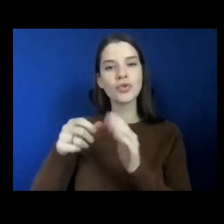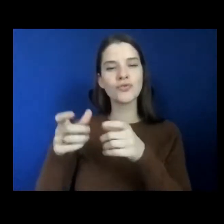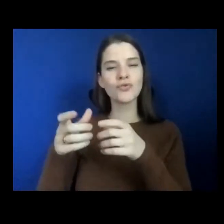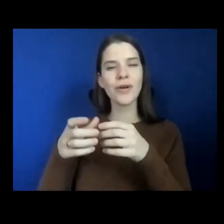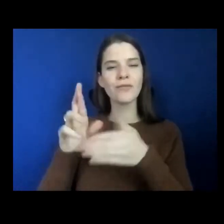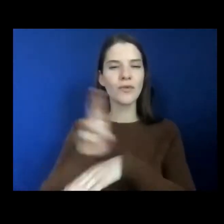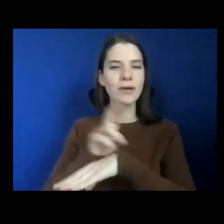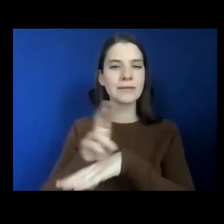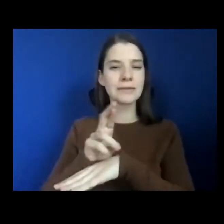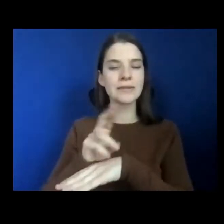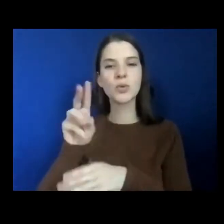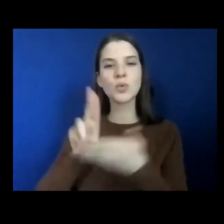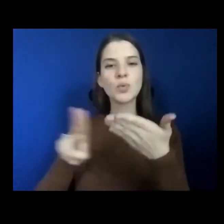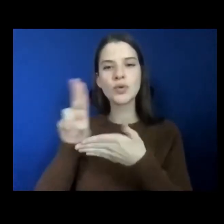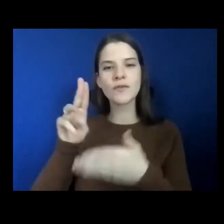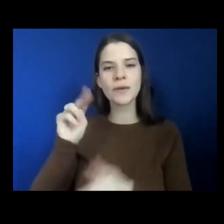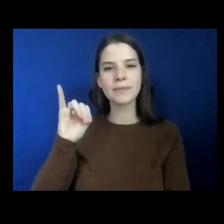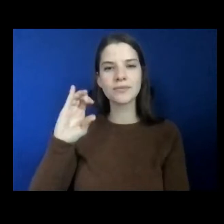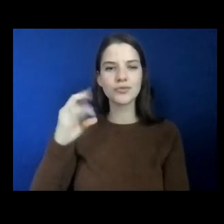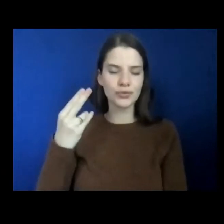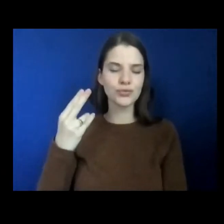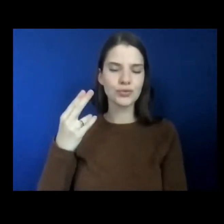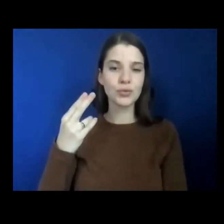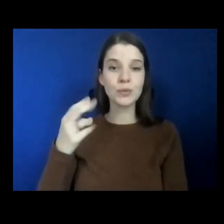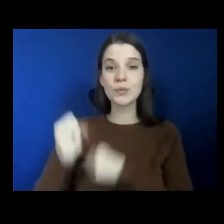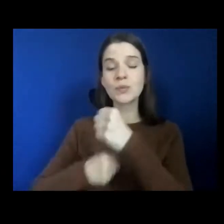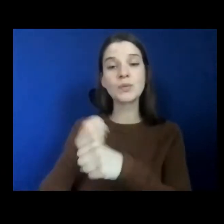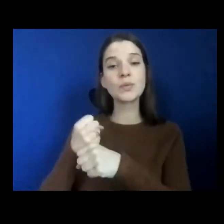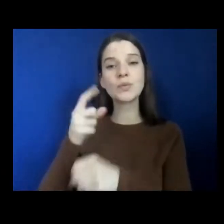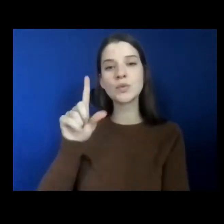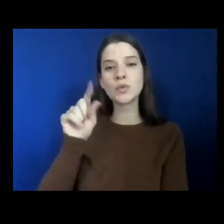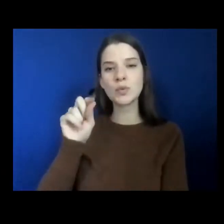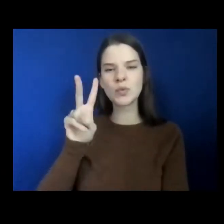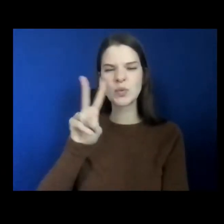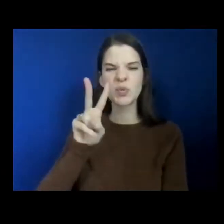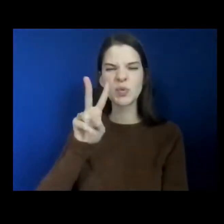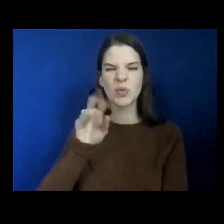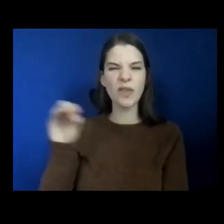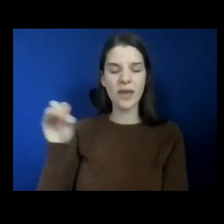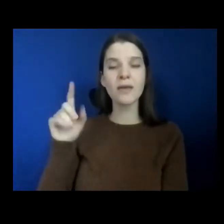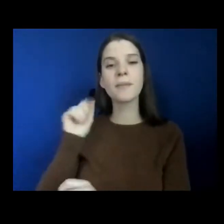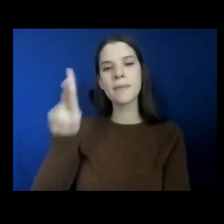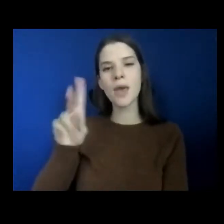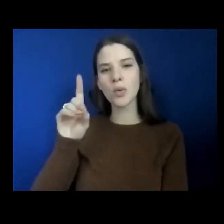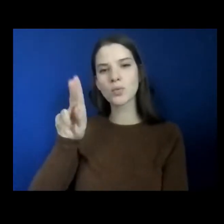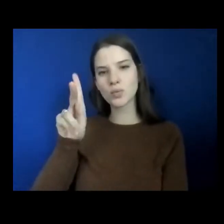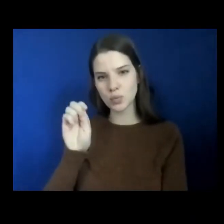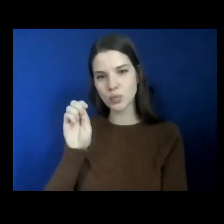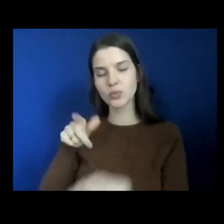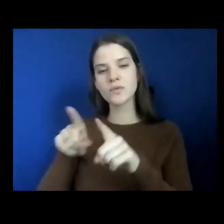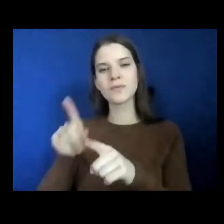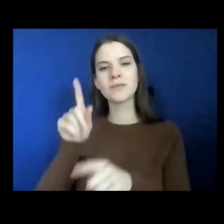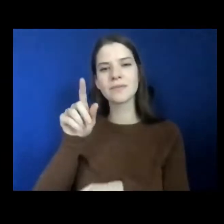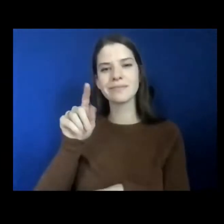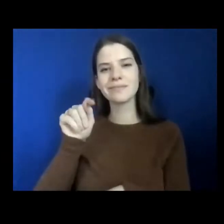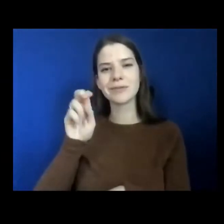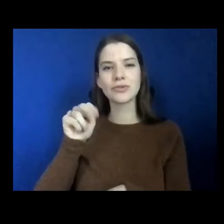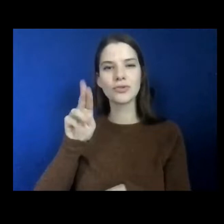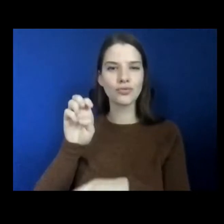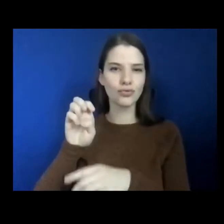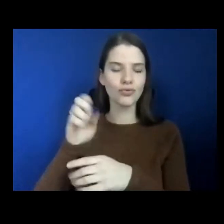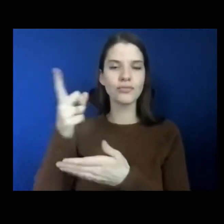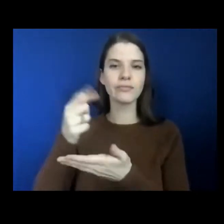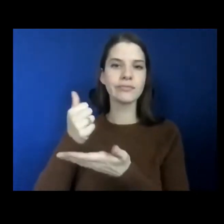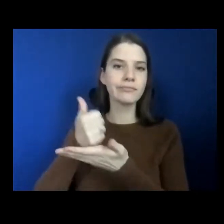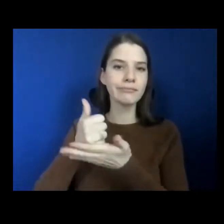at the University of Michigan. In 2000, Dr. Wilkie returned to Duke and during her tenure assisted